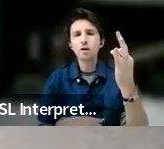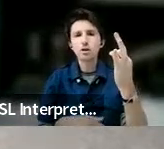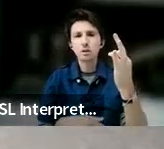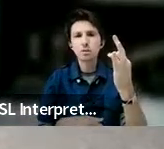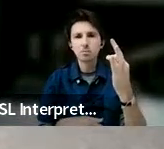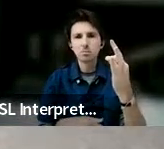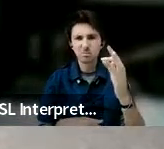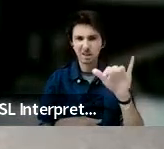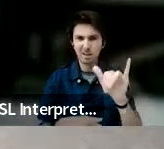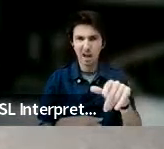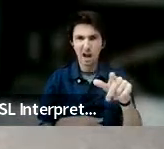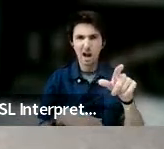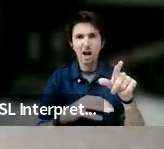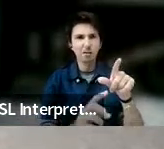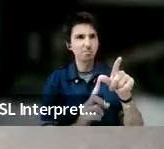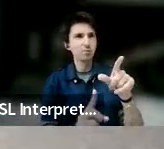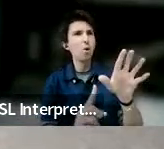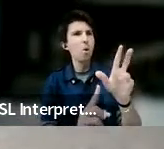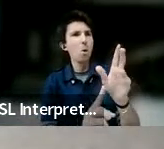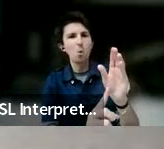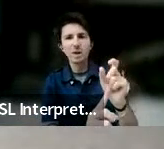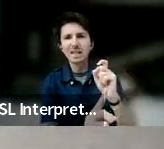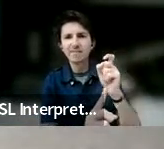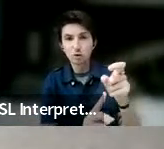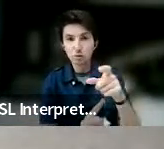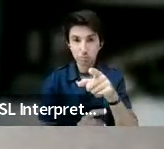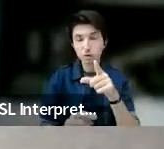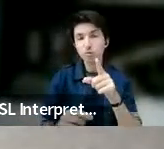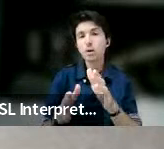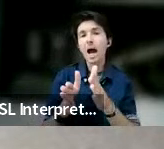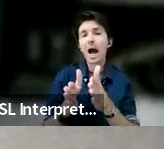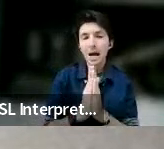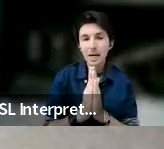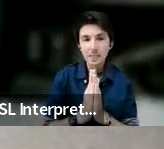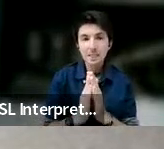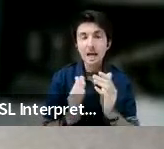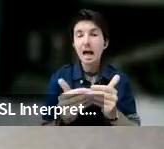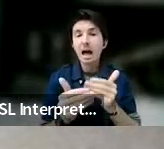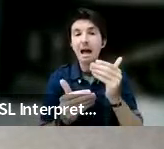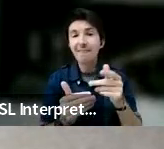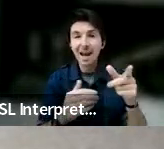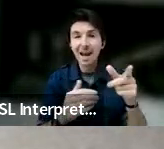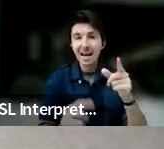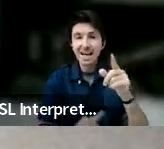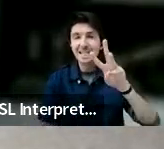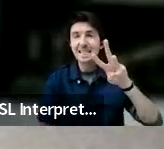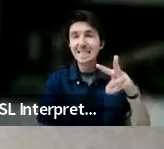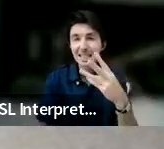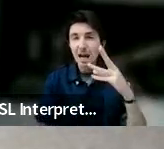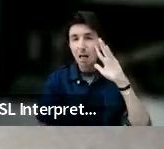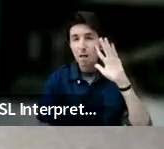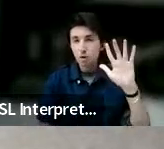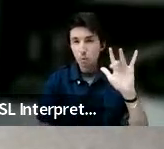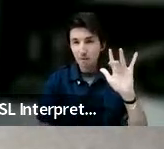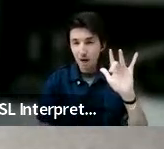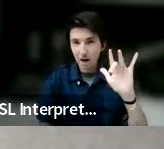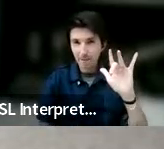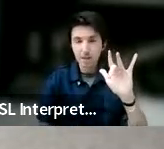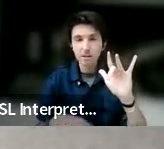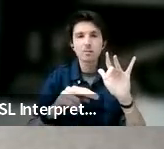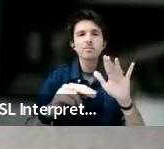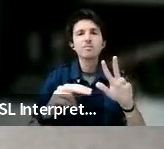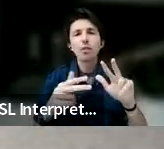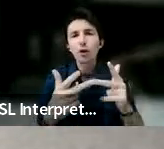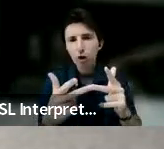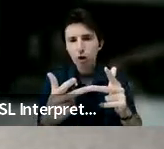then $6.25 for each additional change. And I want you to think of it in this sense. It's a schlepping fee.